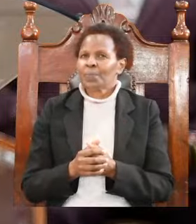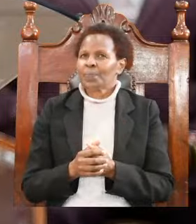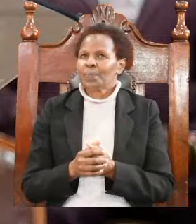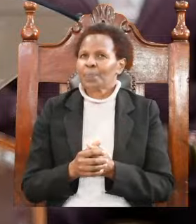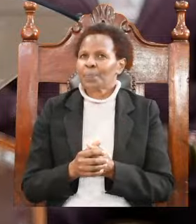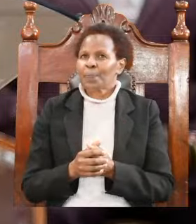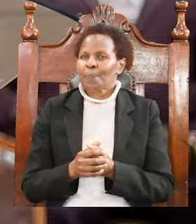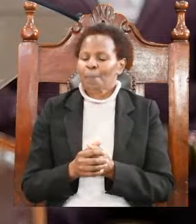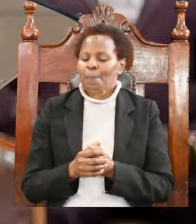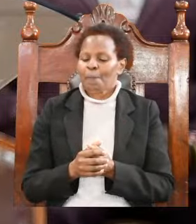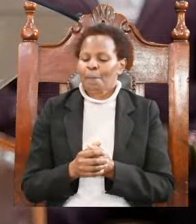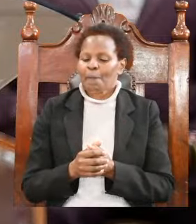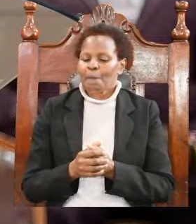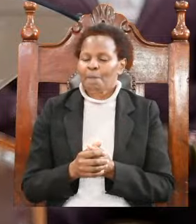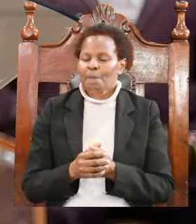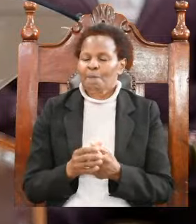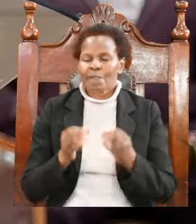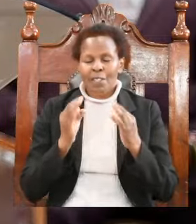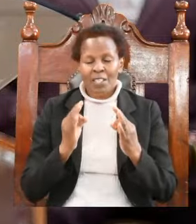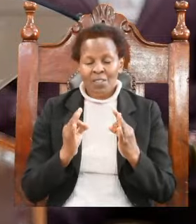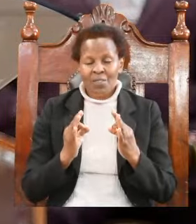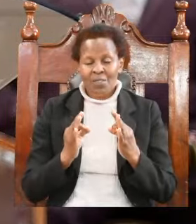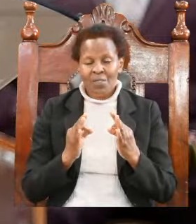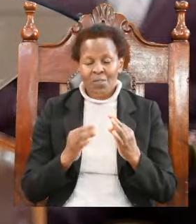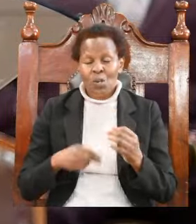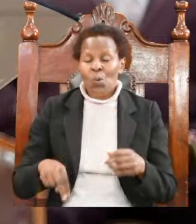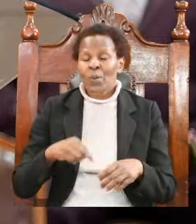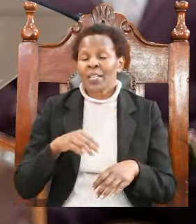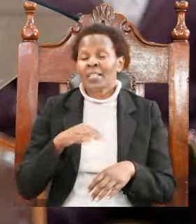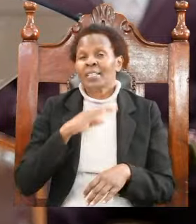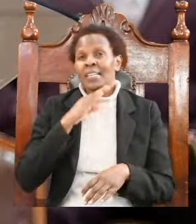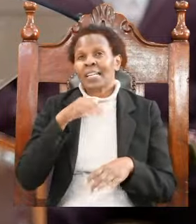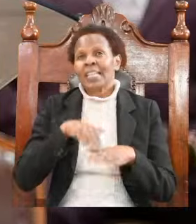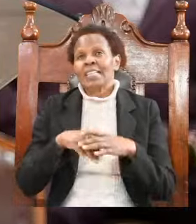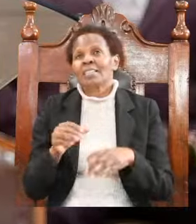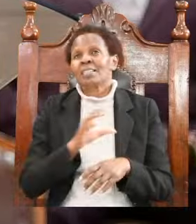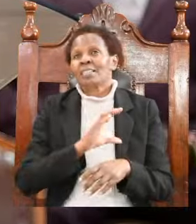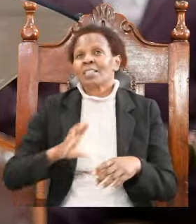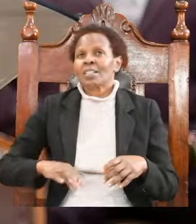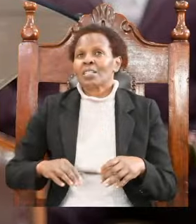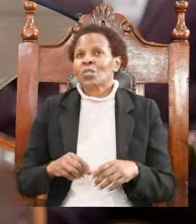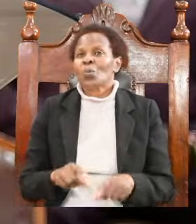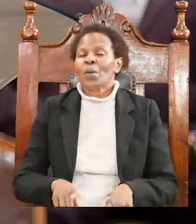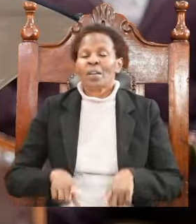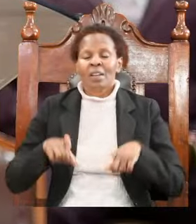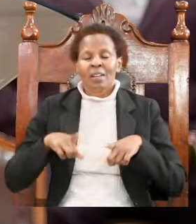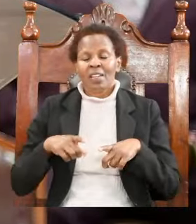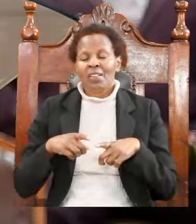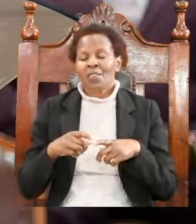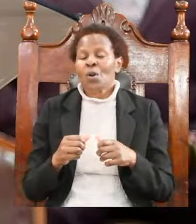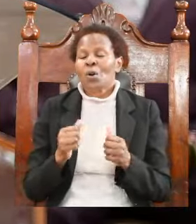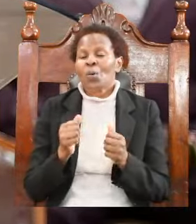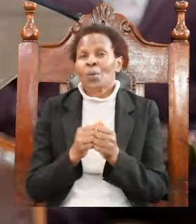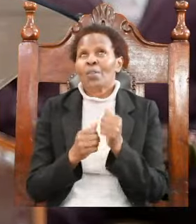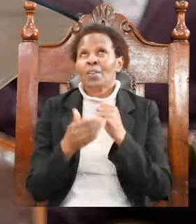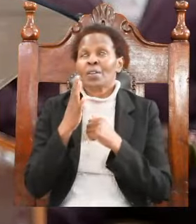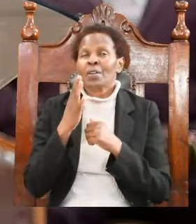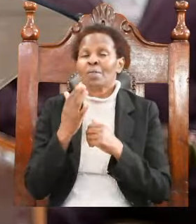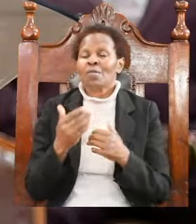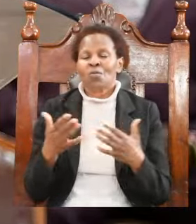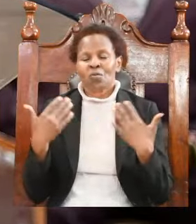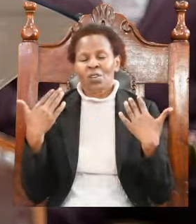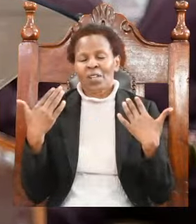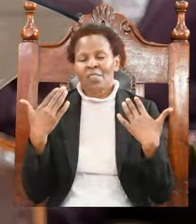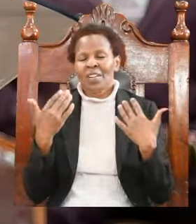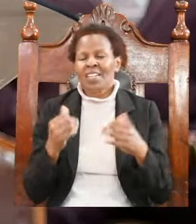that if we die with Christ, we will live with him eternally. If we endure